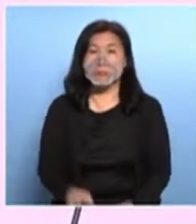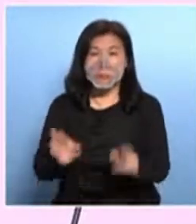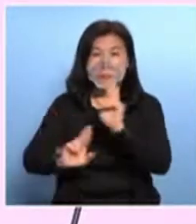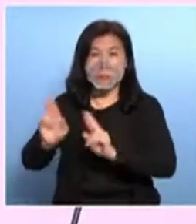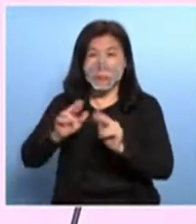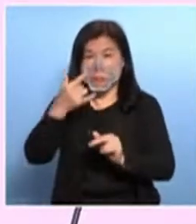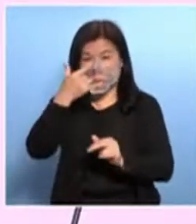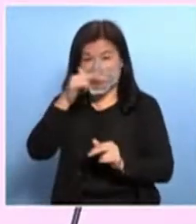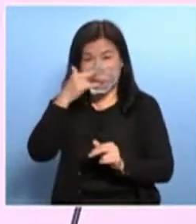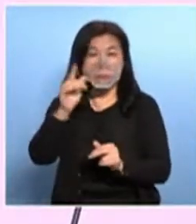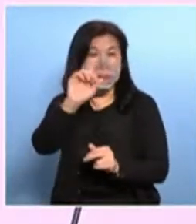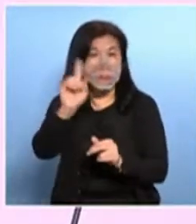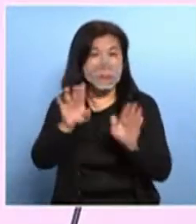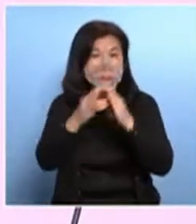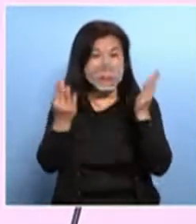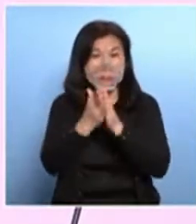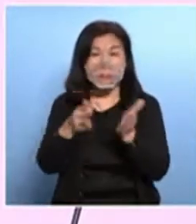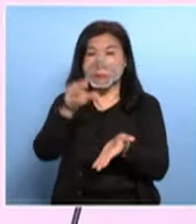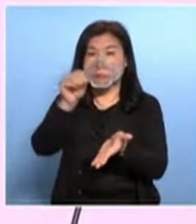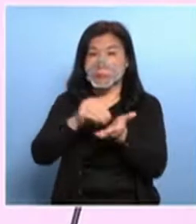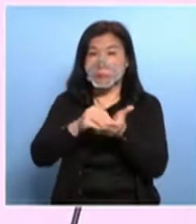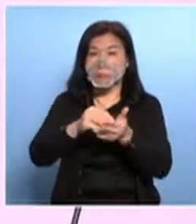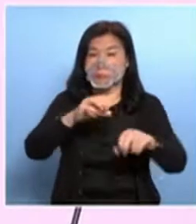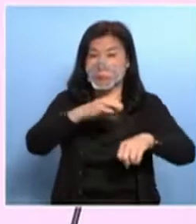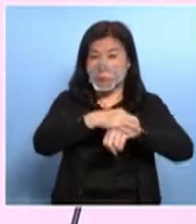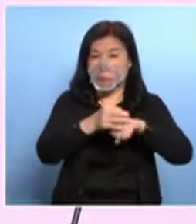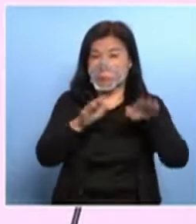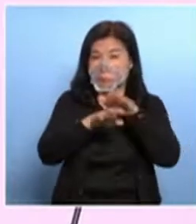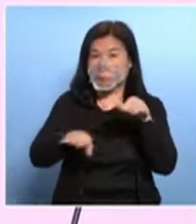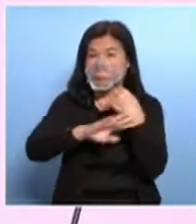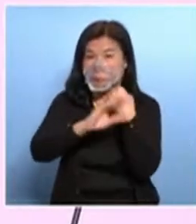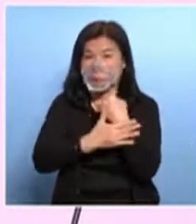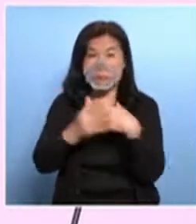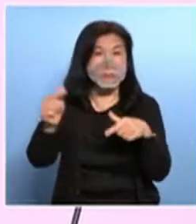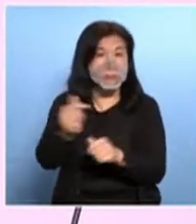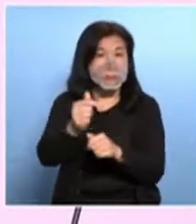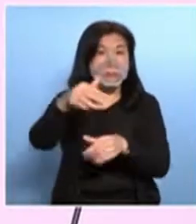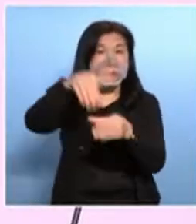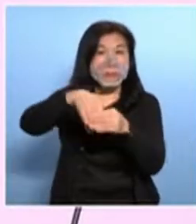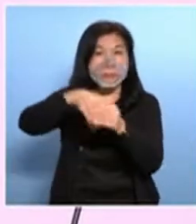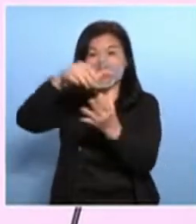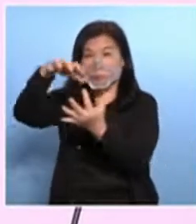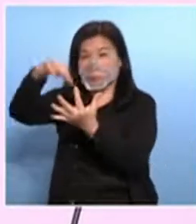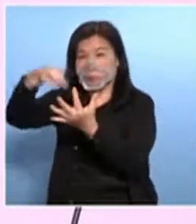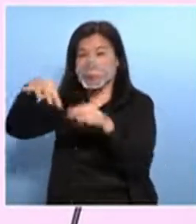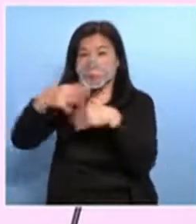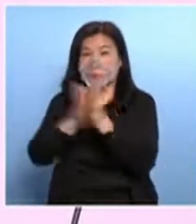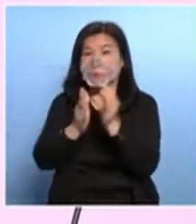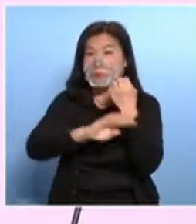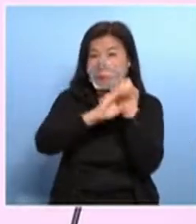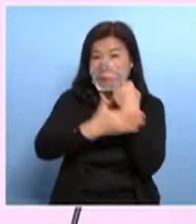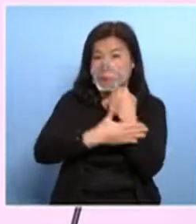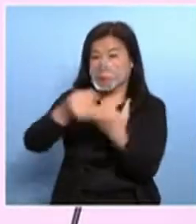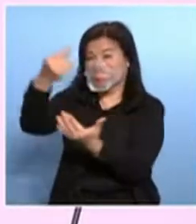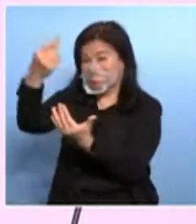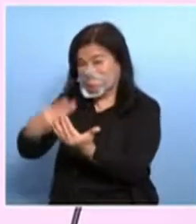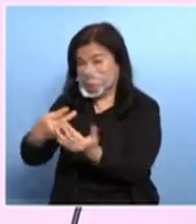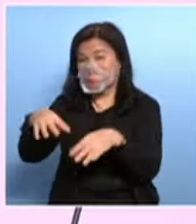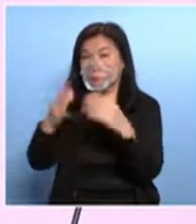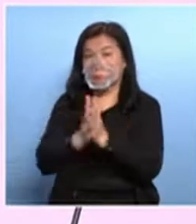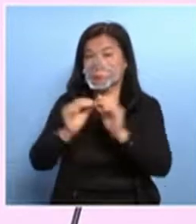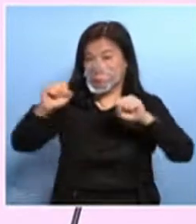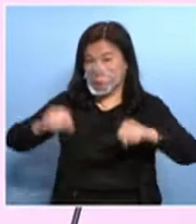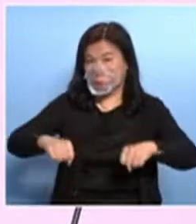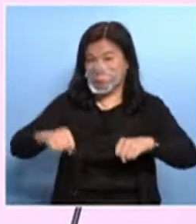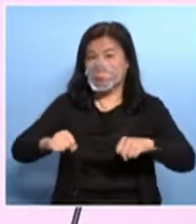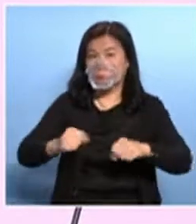A new starting point in history. The implementation of the Hong Kong National Security Law, coupled with the improvement of the electoral system,